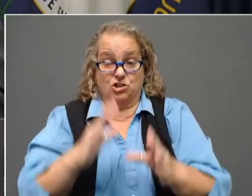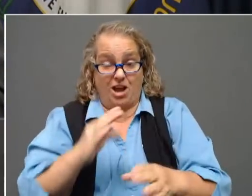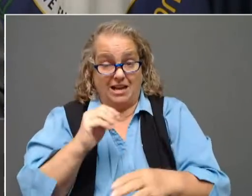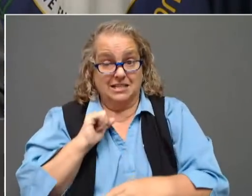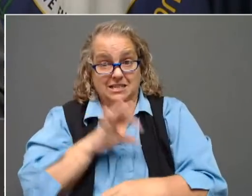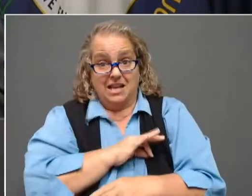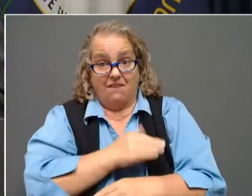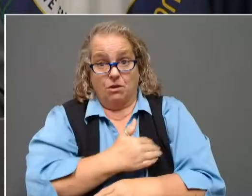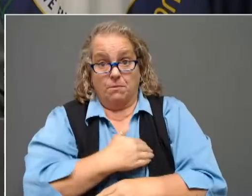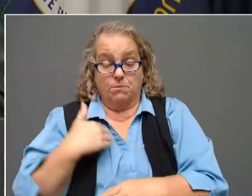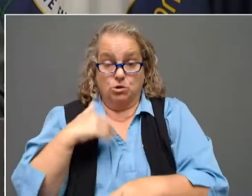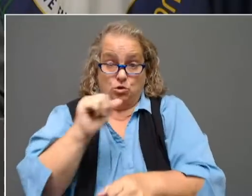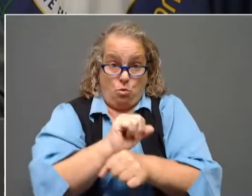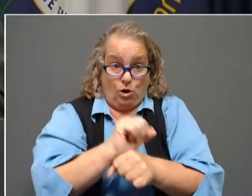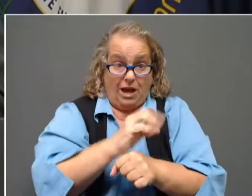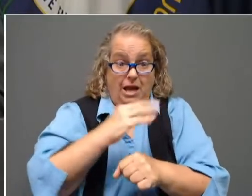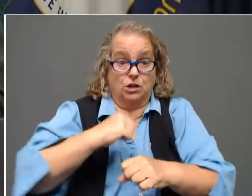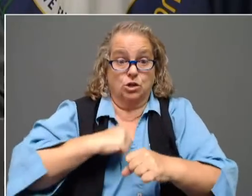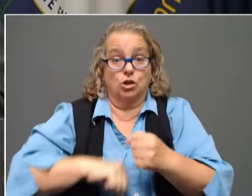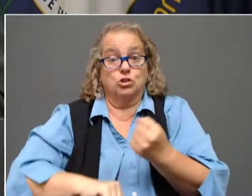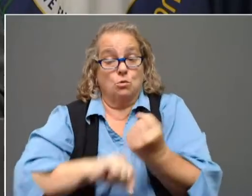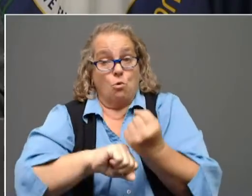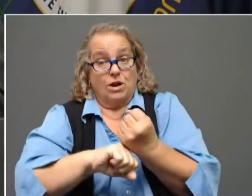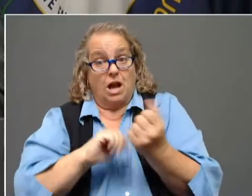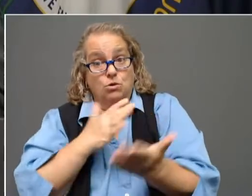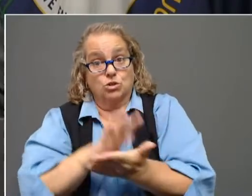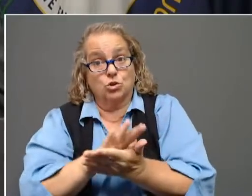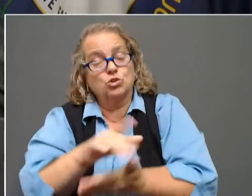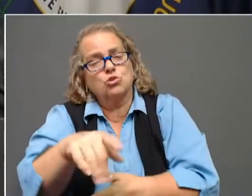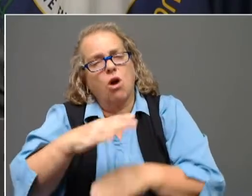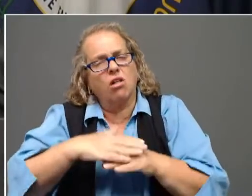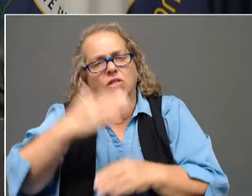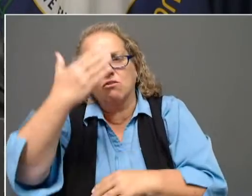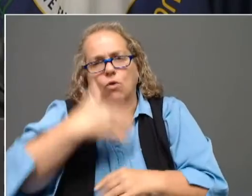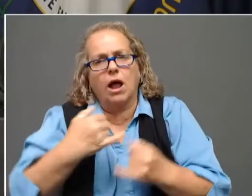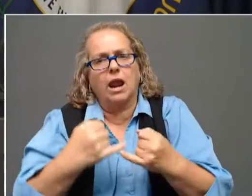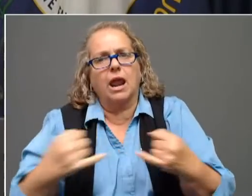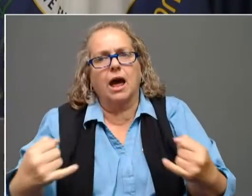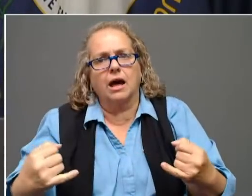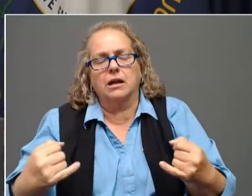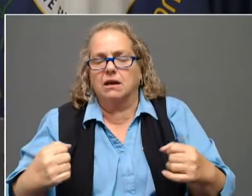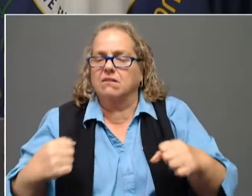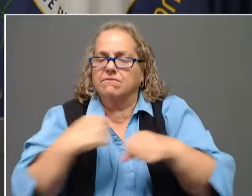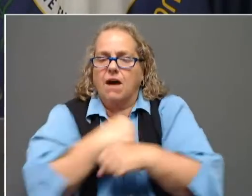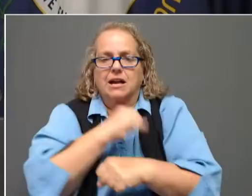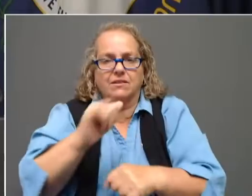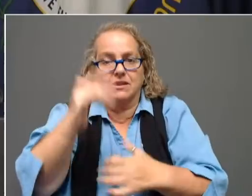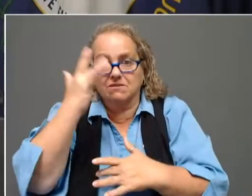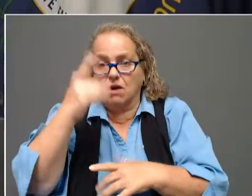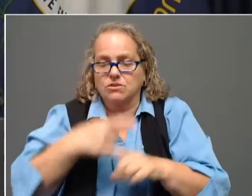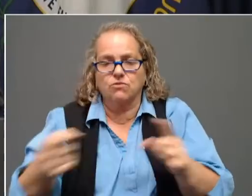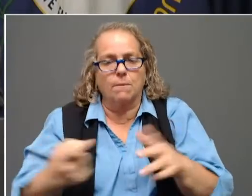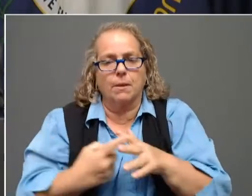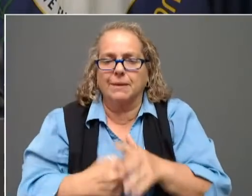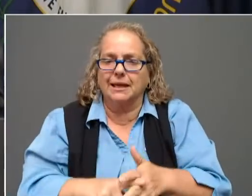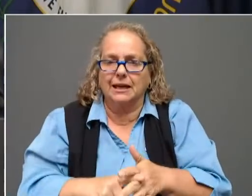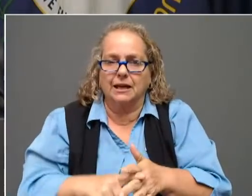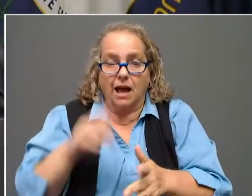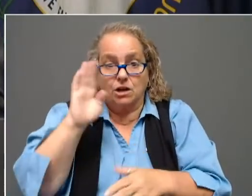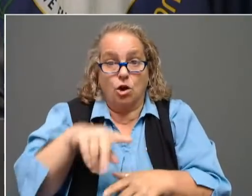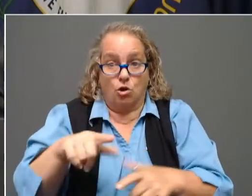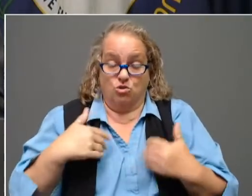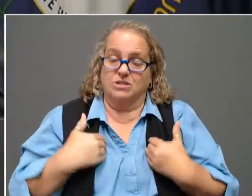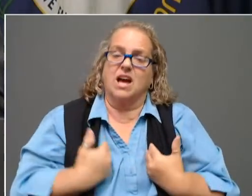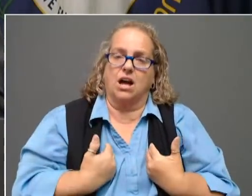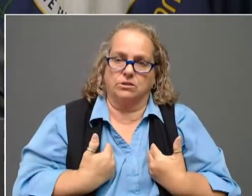our schools, you've been on the very front lines battling this virus from the beginning. I know that you're tired,